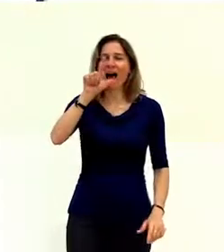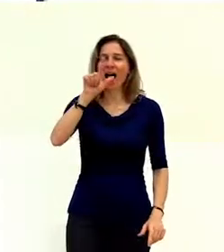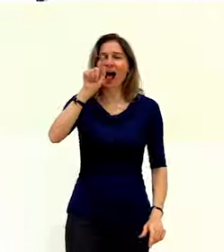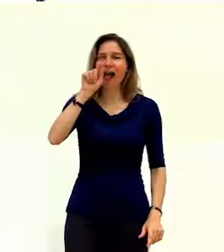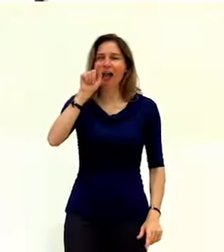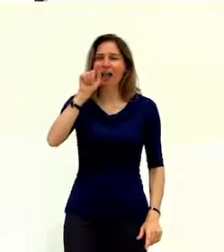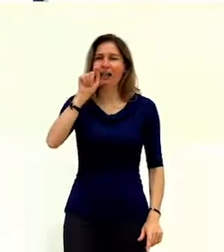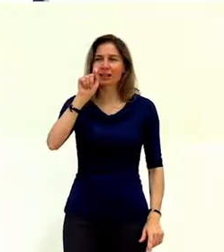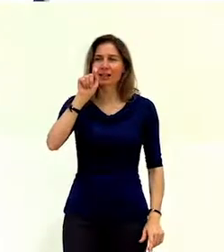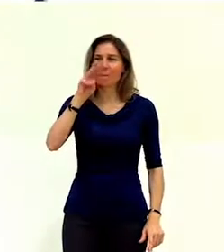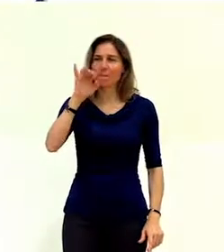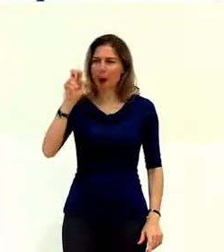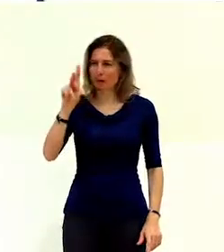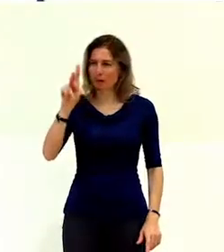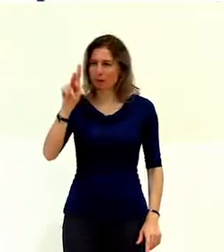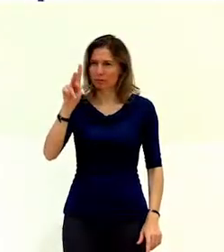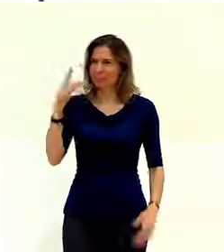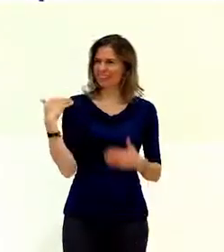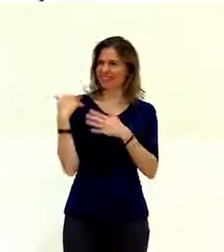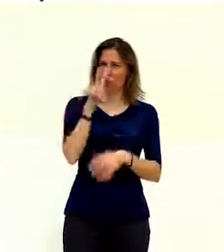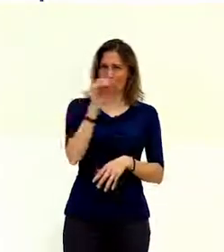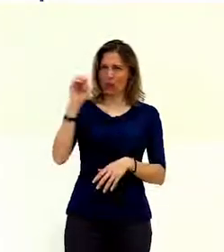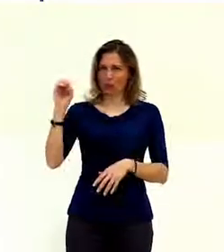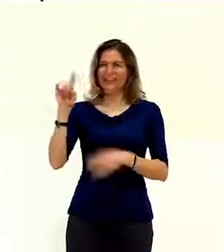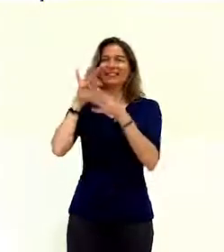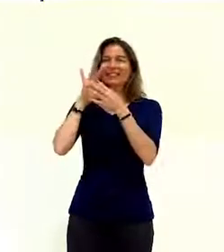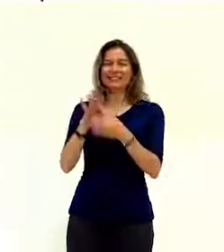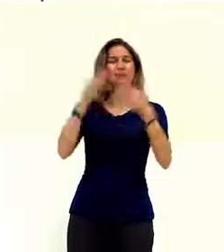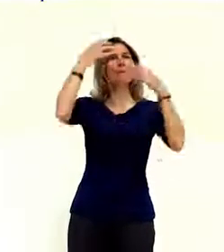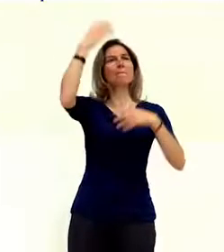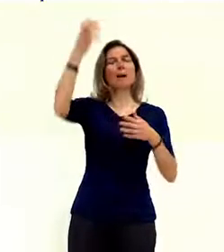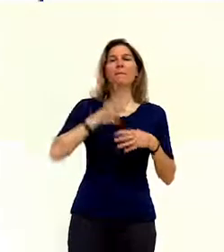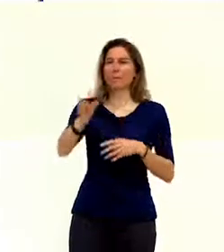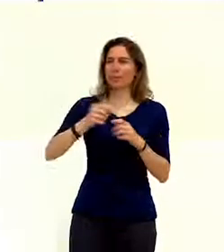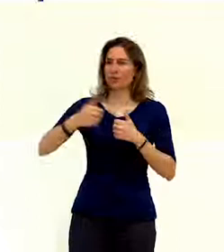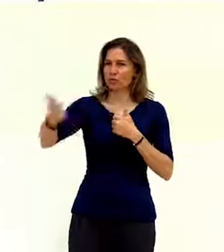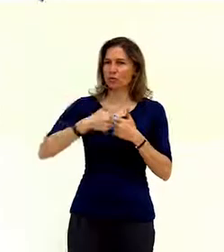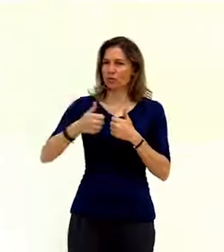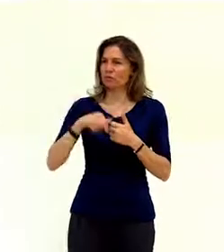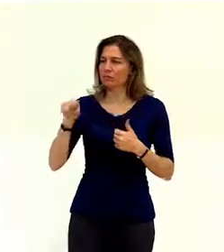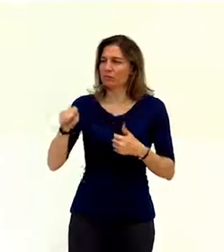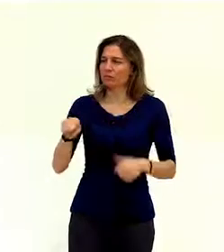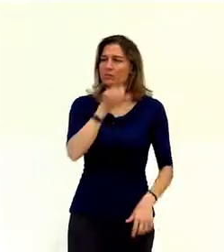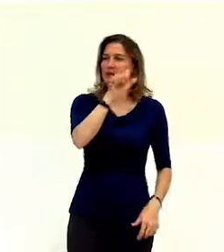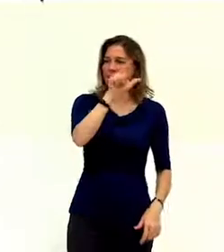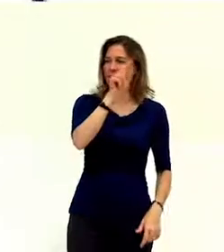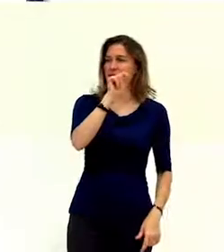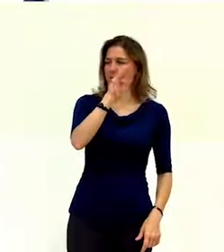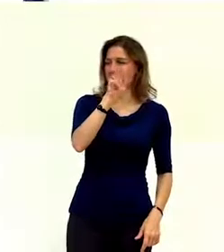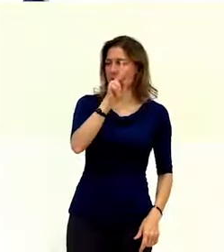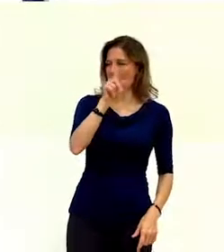in the mid-2000s that relates into public transport, the Altmark ruling.